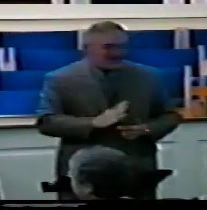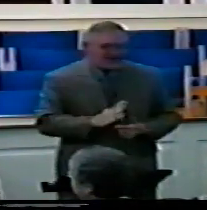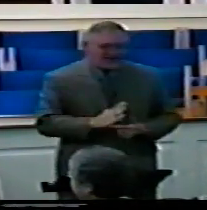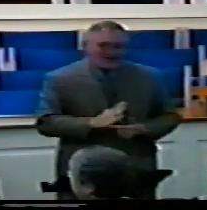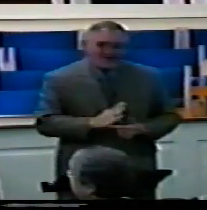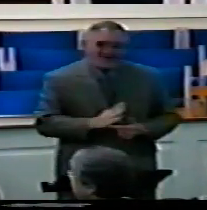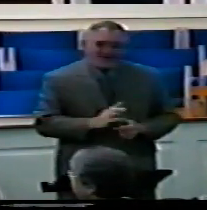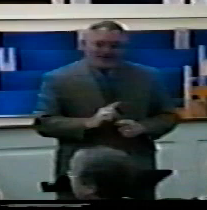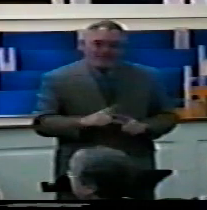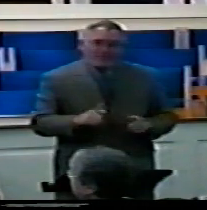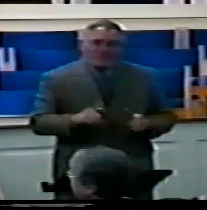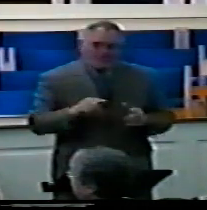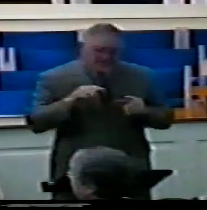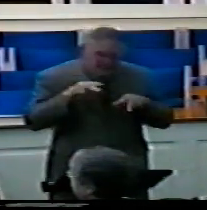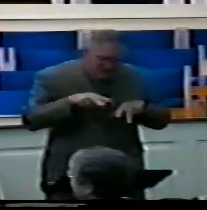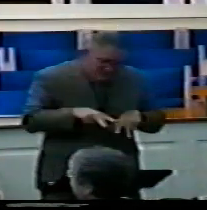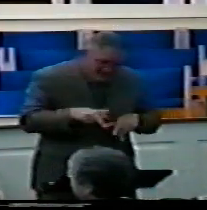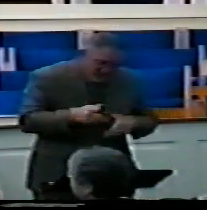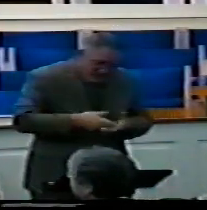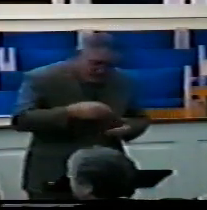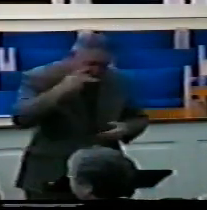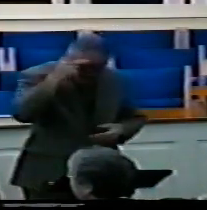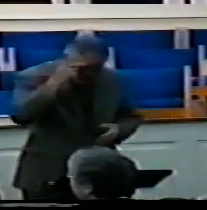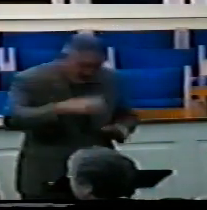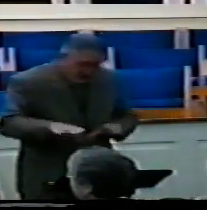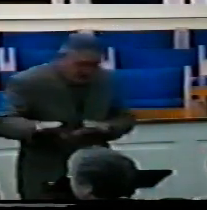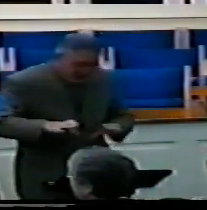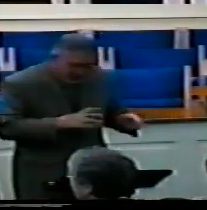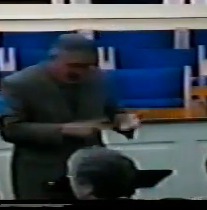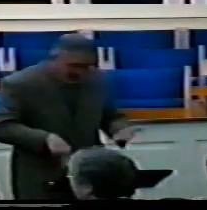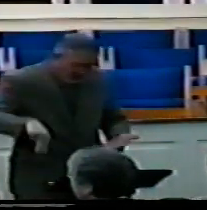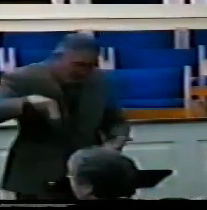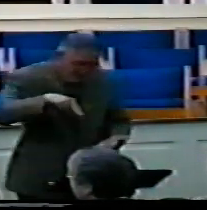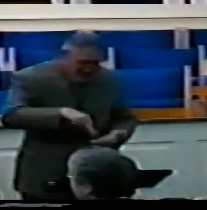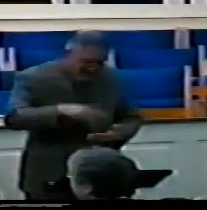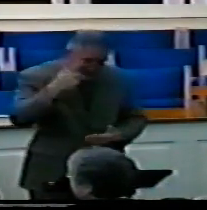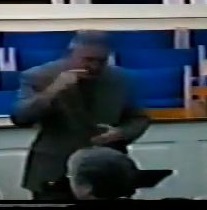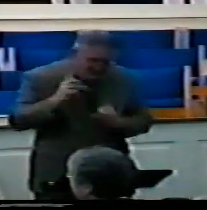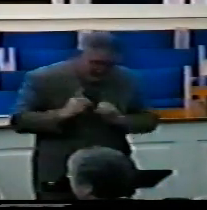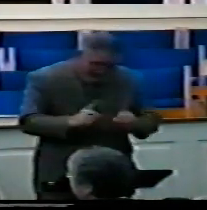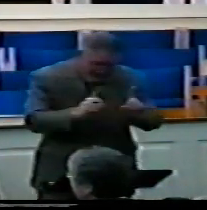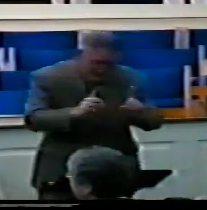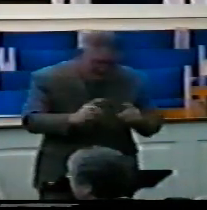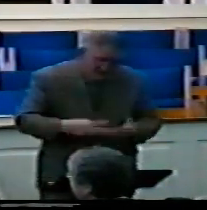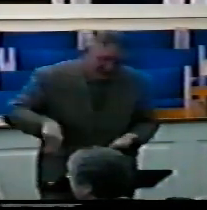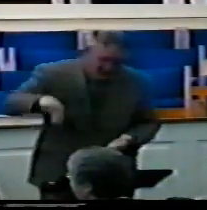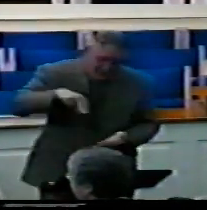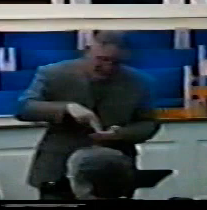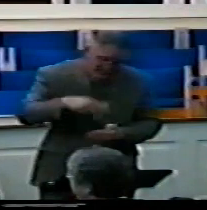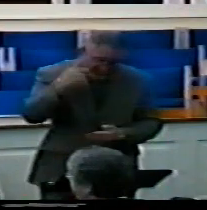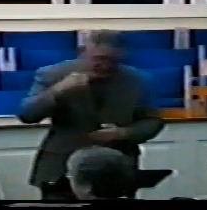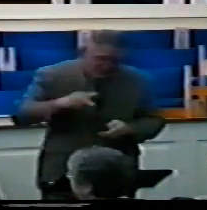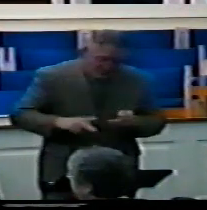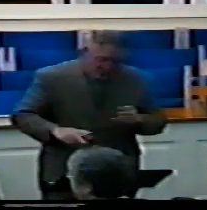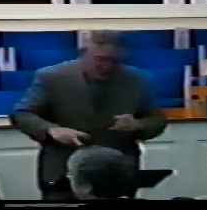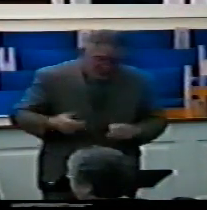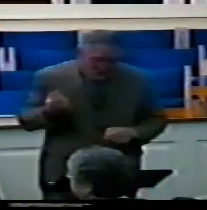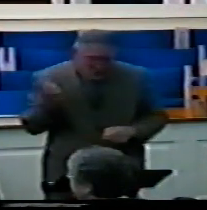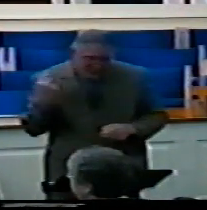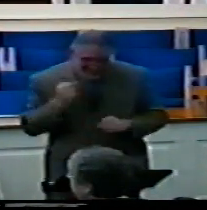Then look what Paul did. He not only rose up for the disciples, the souls, and the skeptics, but